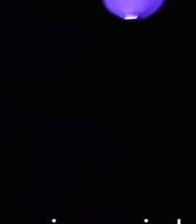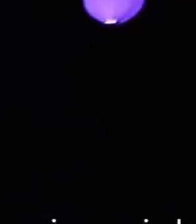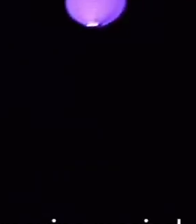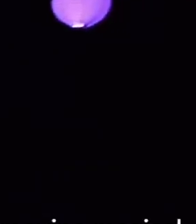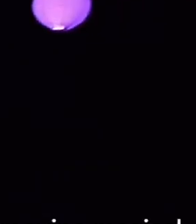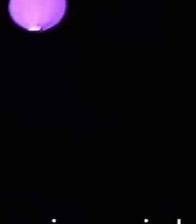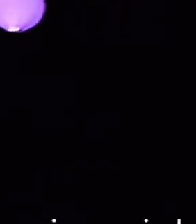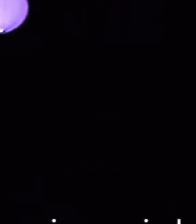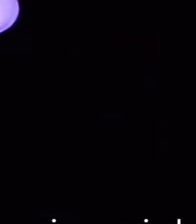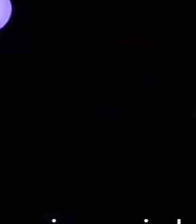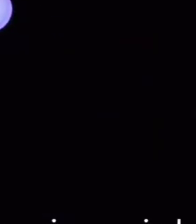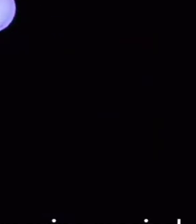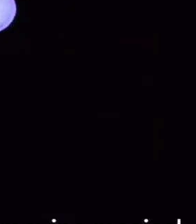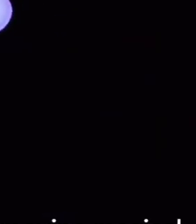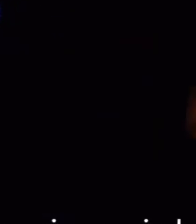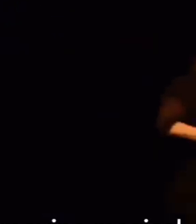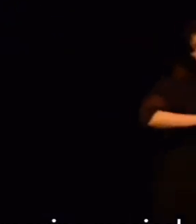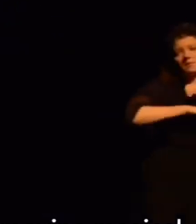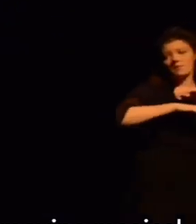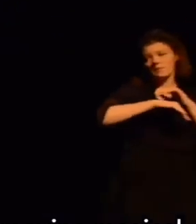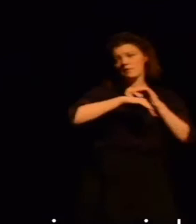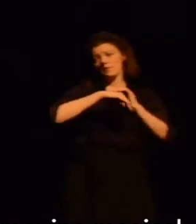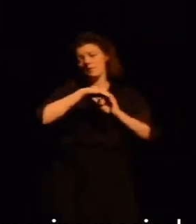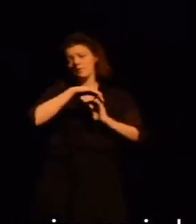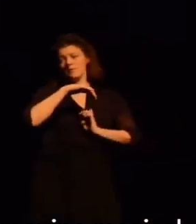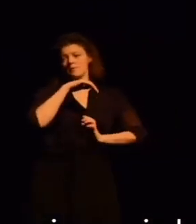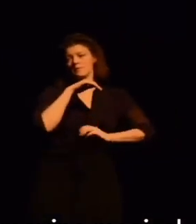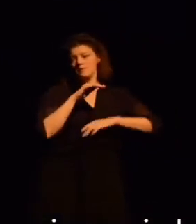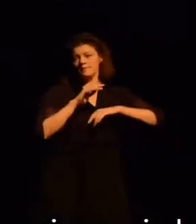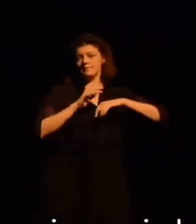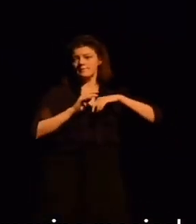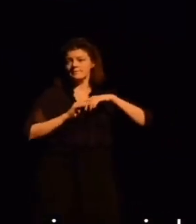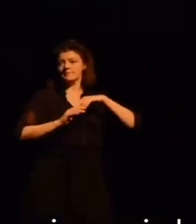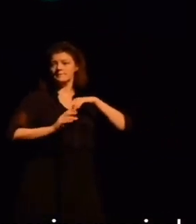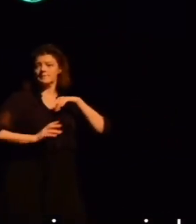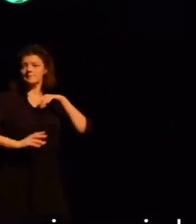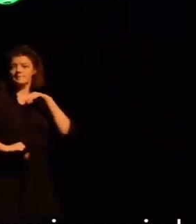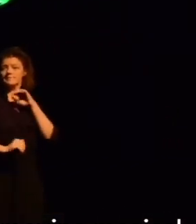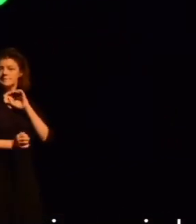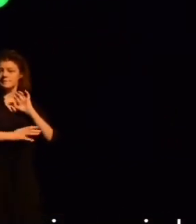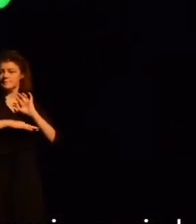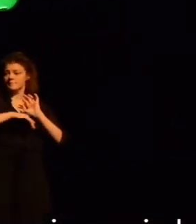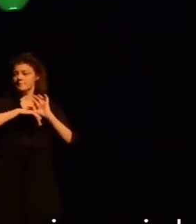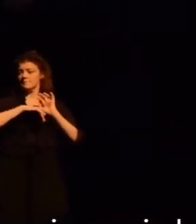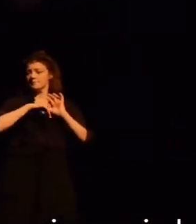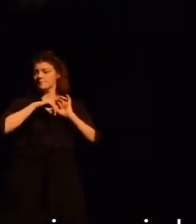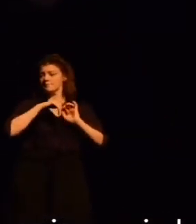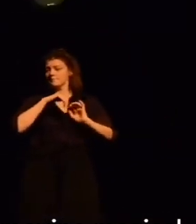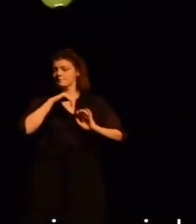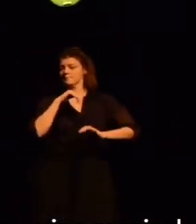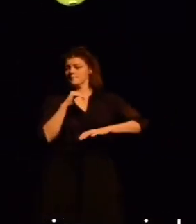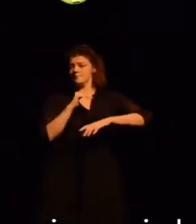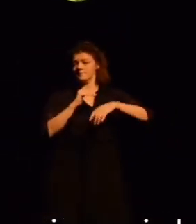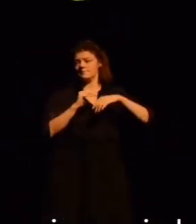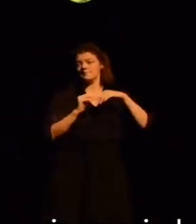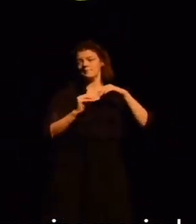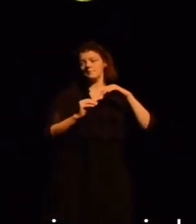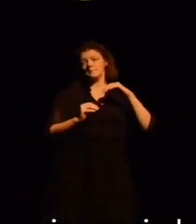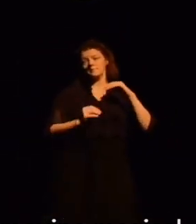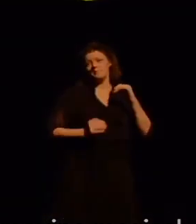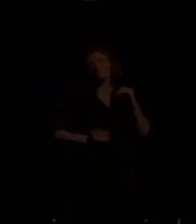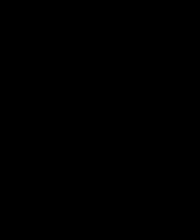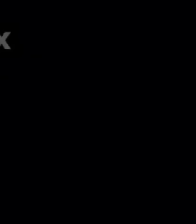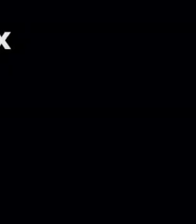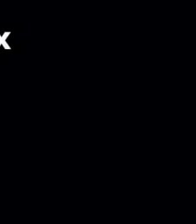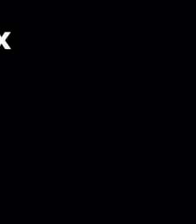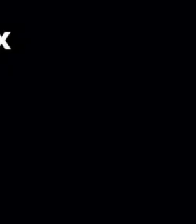"A wonderful, colourful, moving, magical journey. A very complete performance, full of opportunities to co-create and be contributors to the